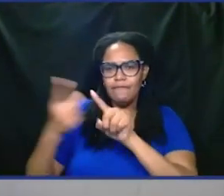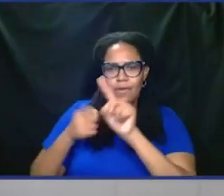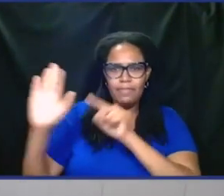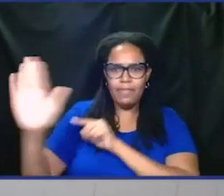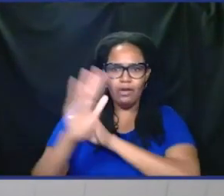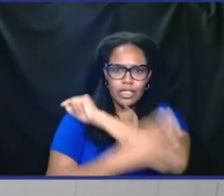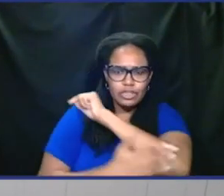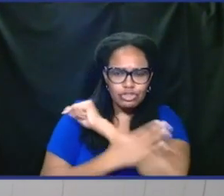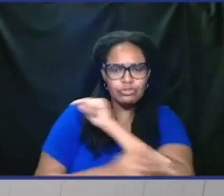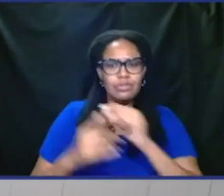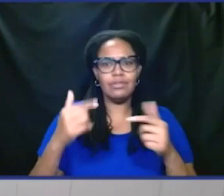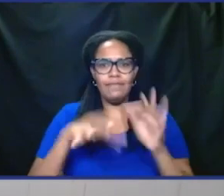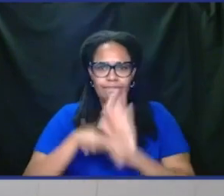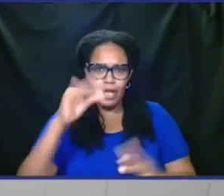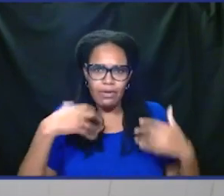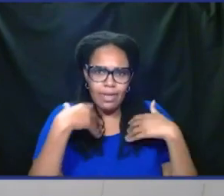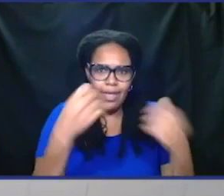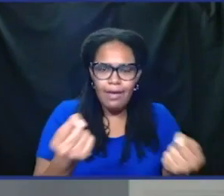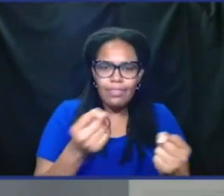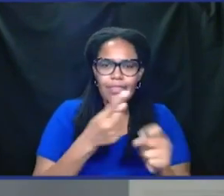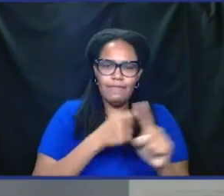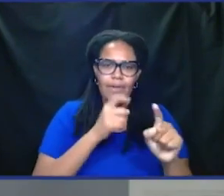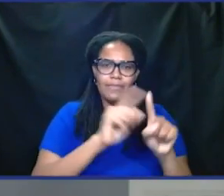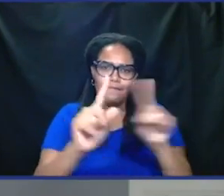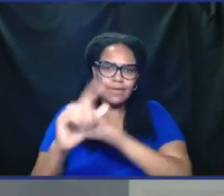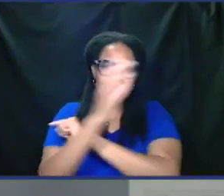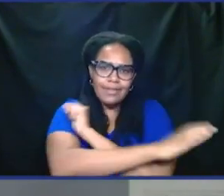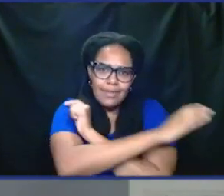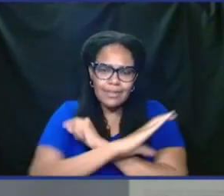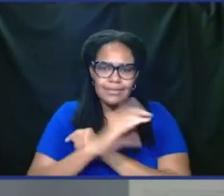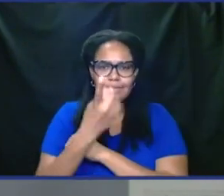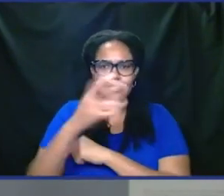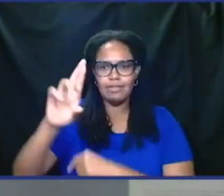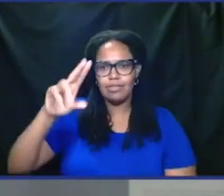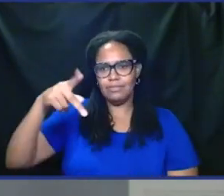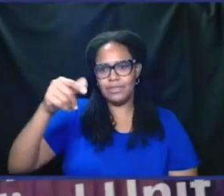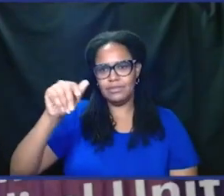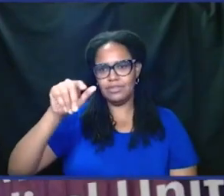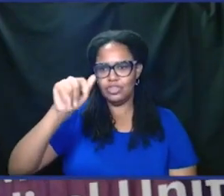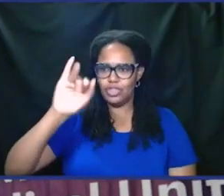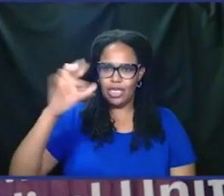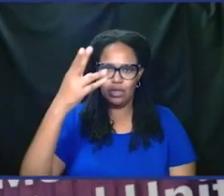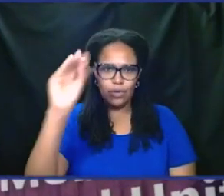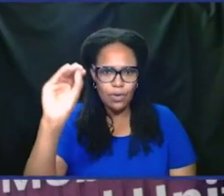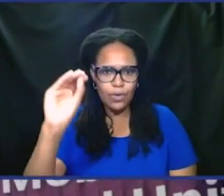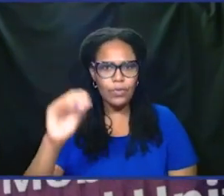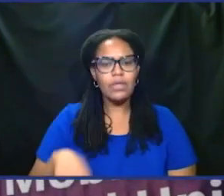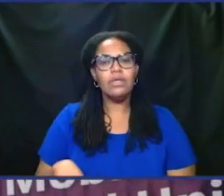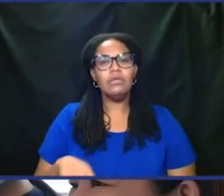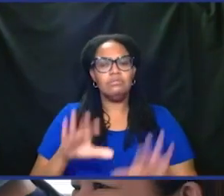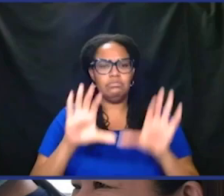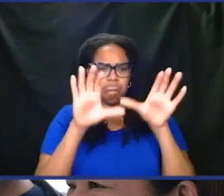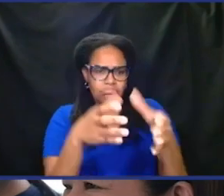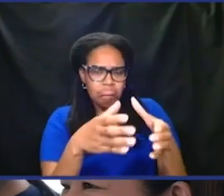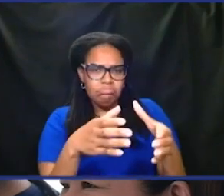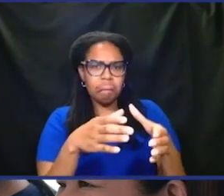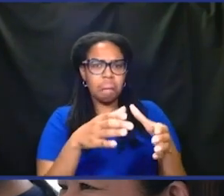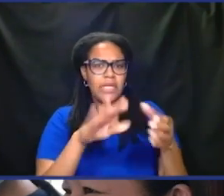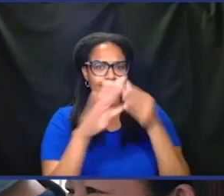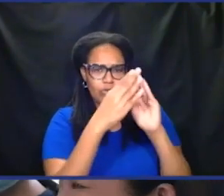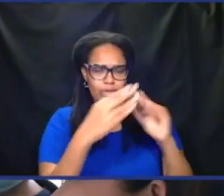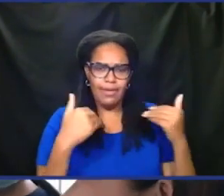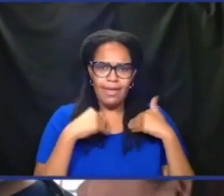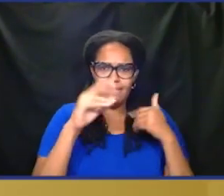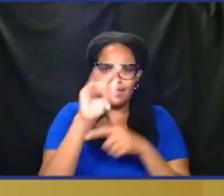from doctors like Dr. Kevin Pacheco. We saw communities threatened by climate change that are building resilience with help